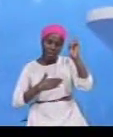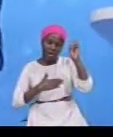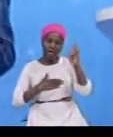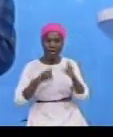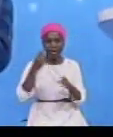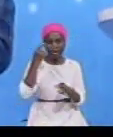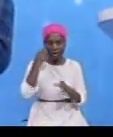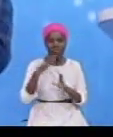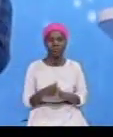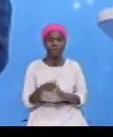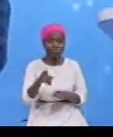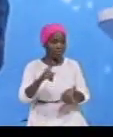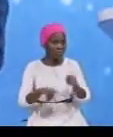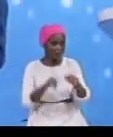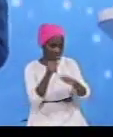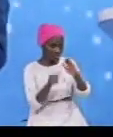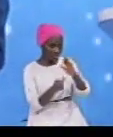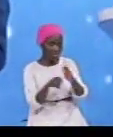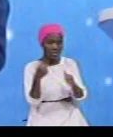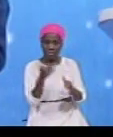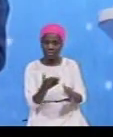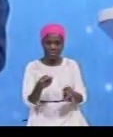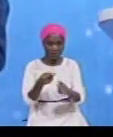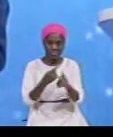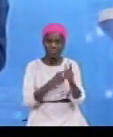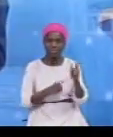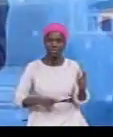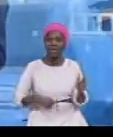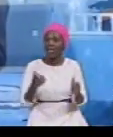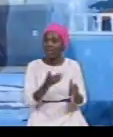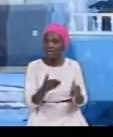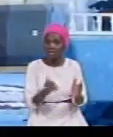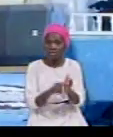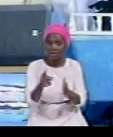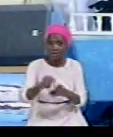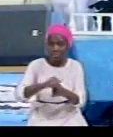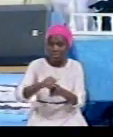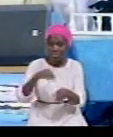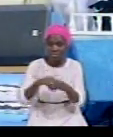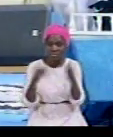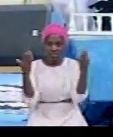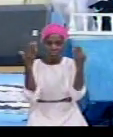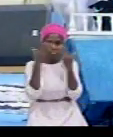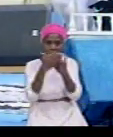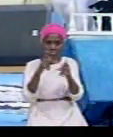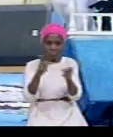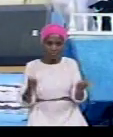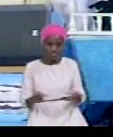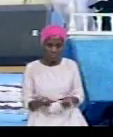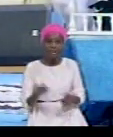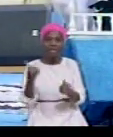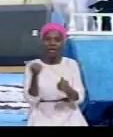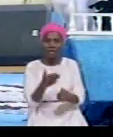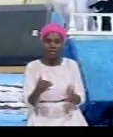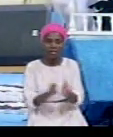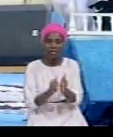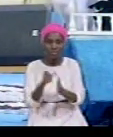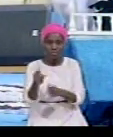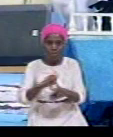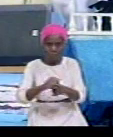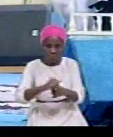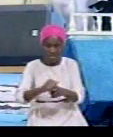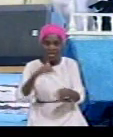you cannot hide anything from the Lord. Anything you do in darkness, anything you do in a hidden